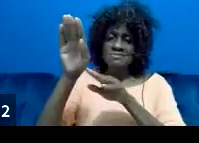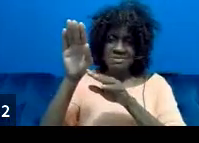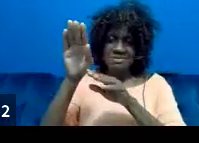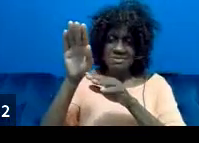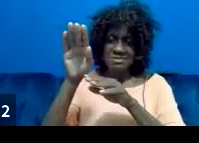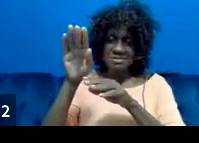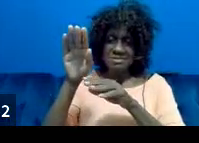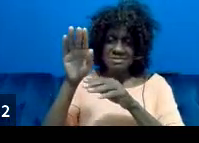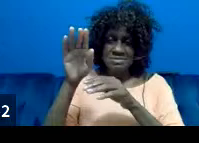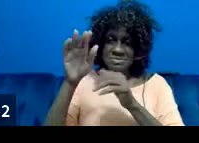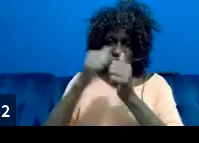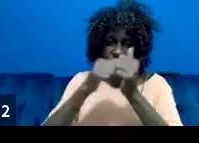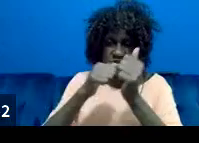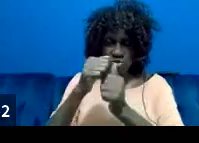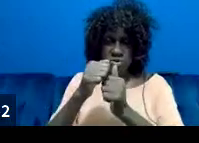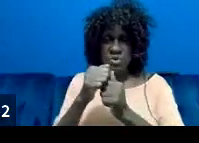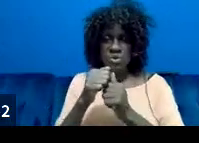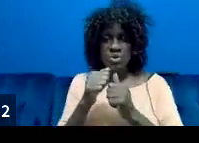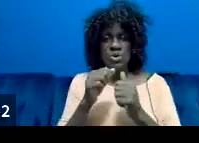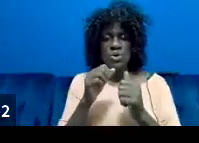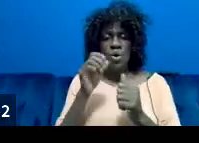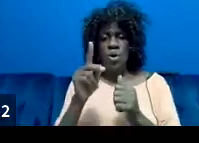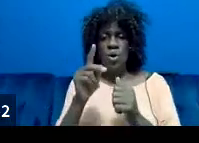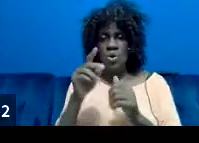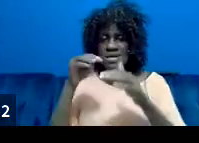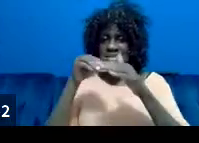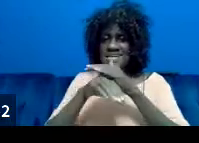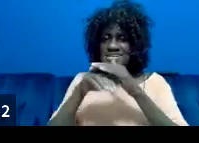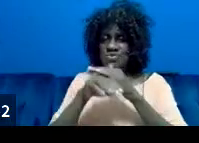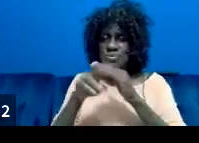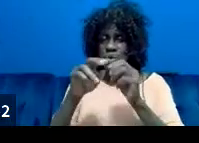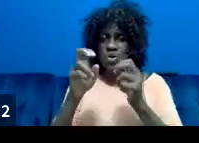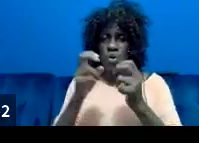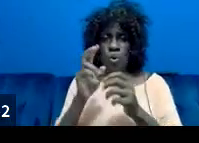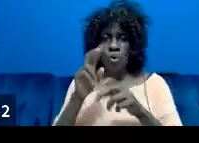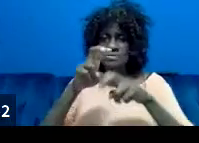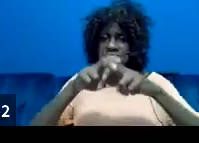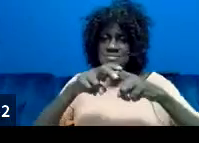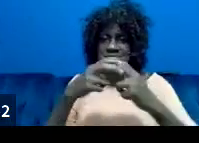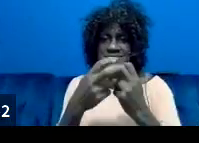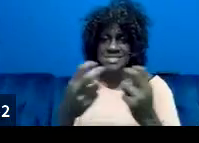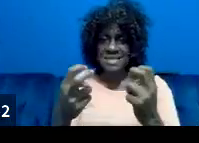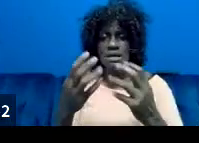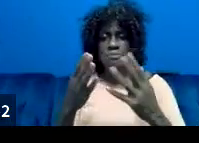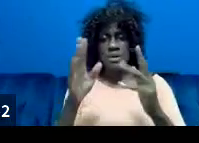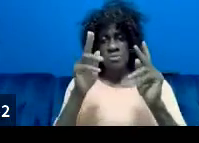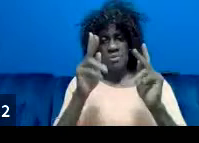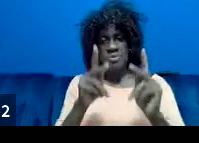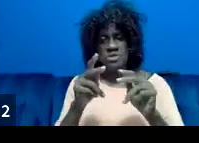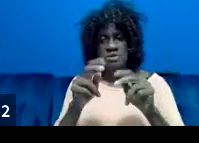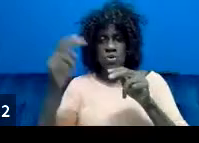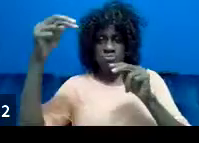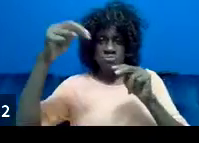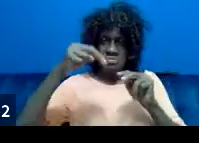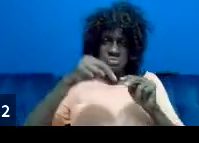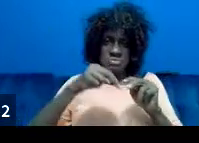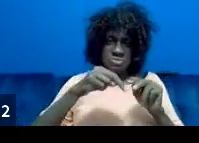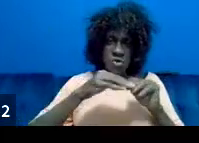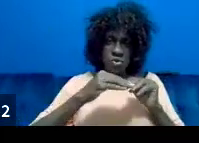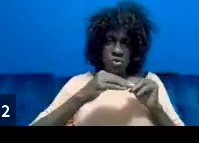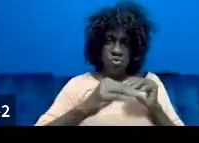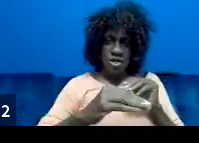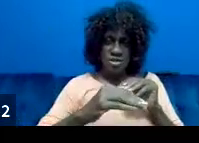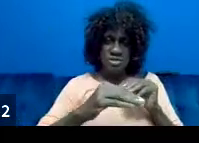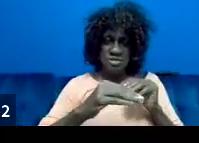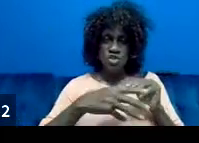a composite play structure, or an entry point or a seat, that it would allow someone, instead of getting down to the ground to